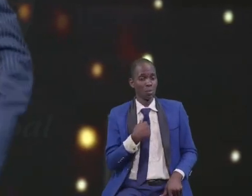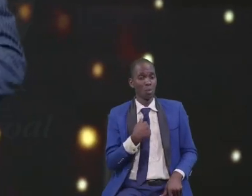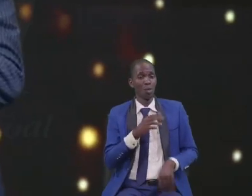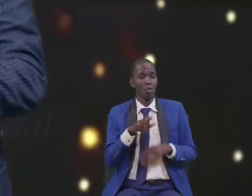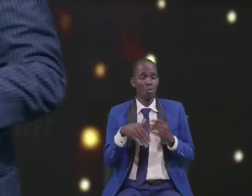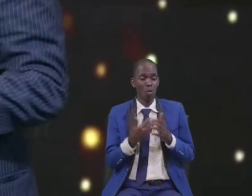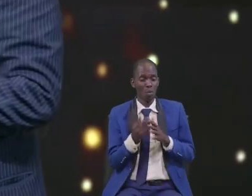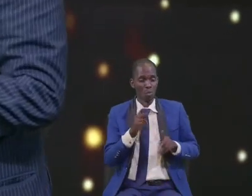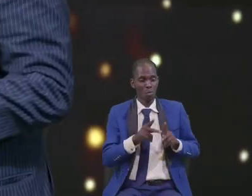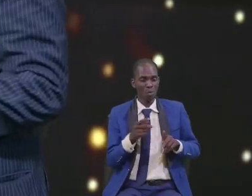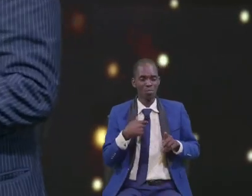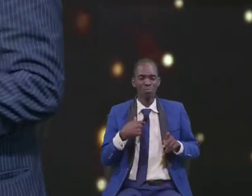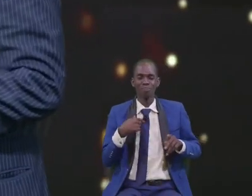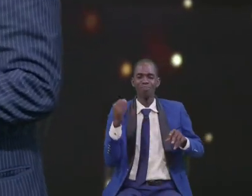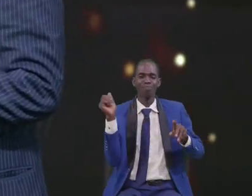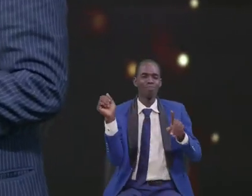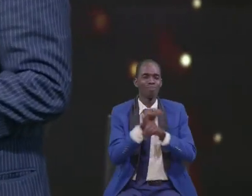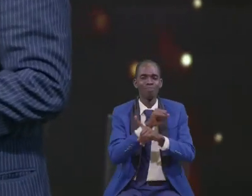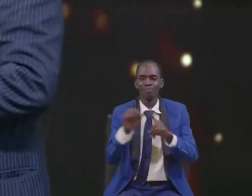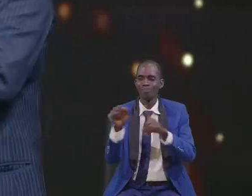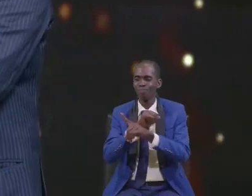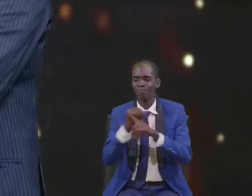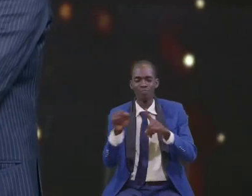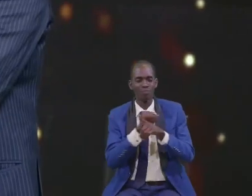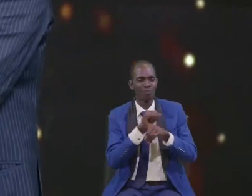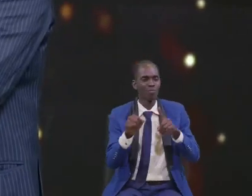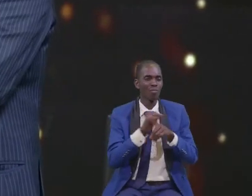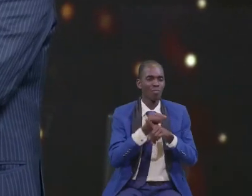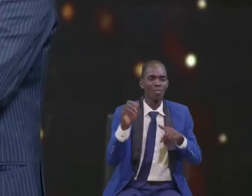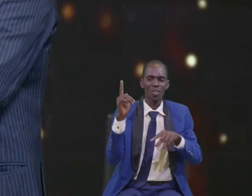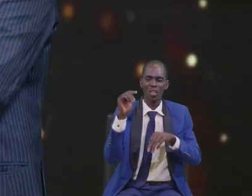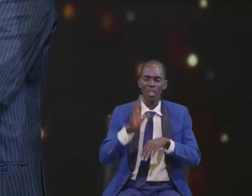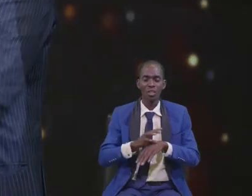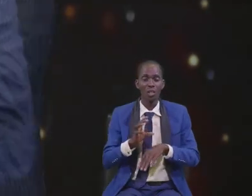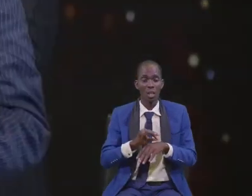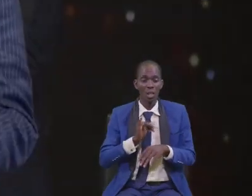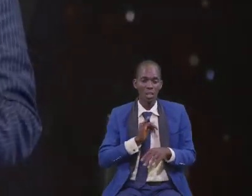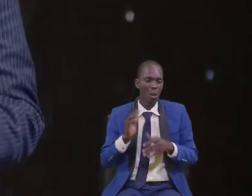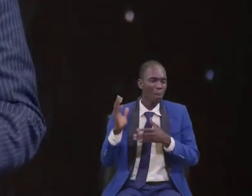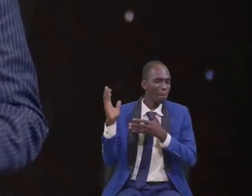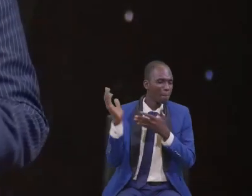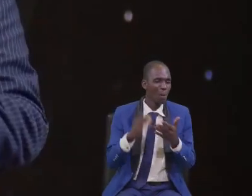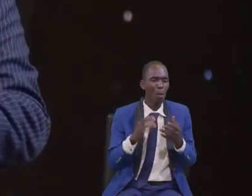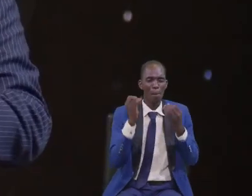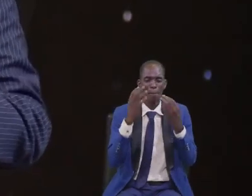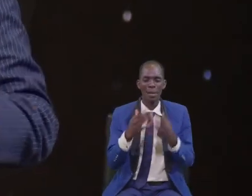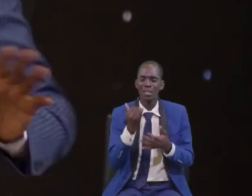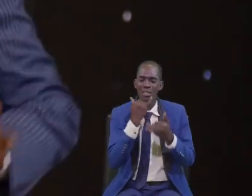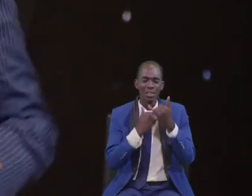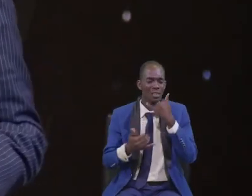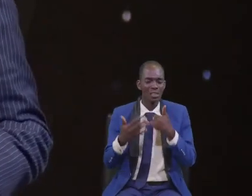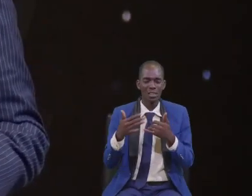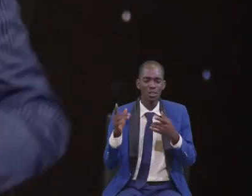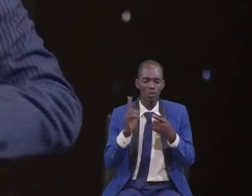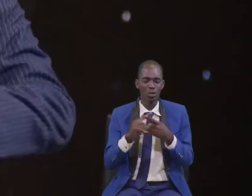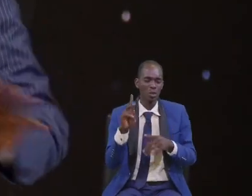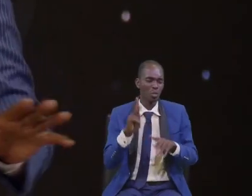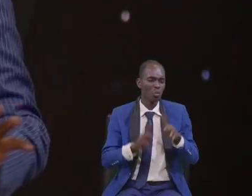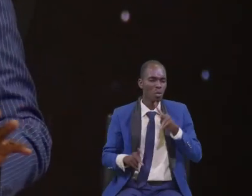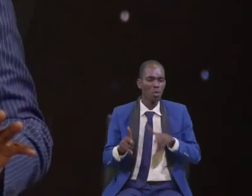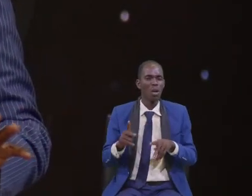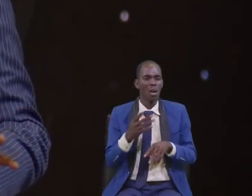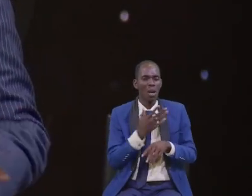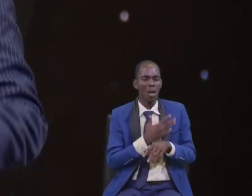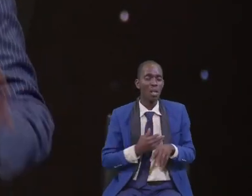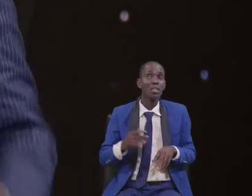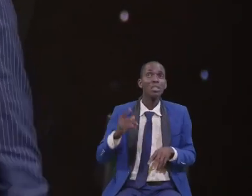church, and I did many things against this name of Christ, that he even saved me, forgave